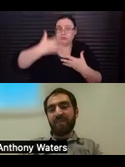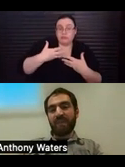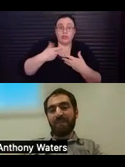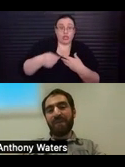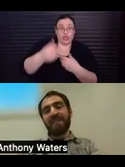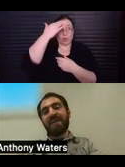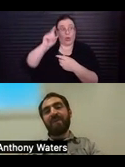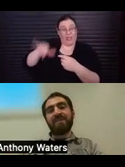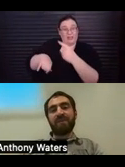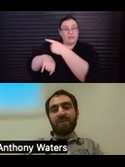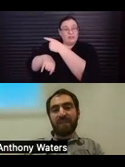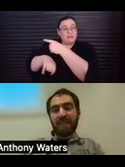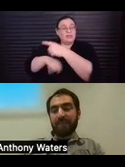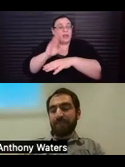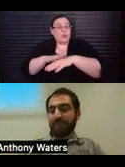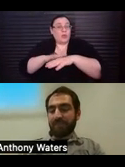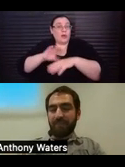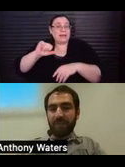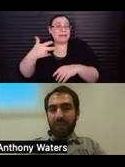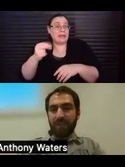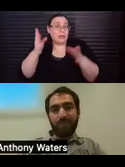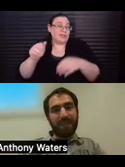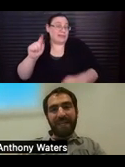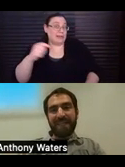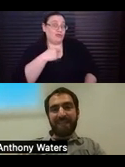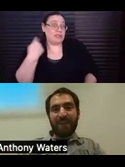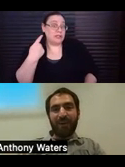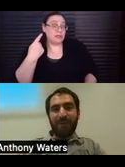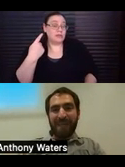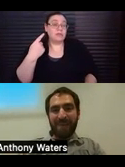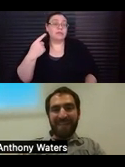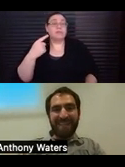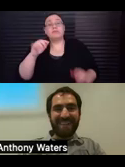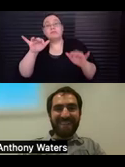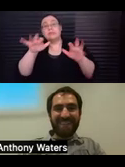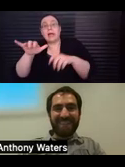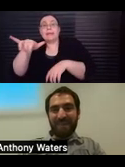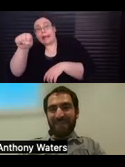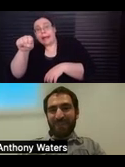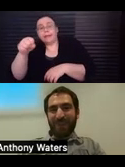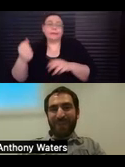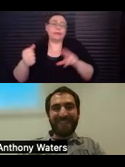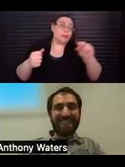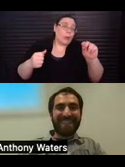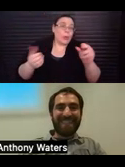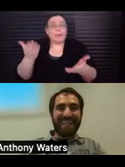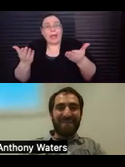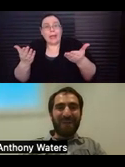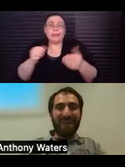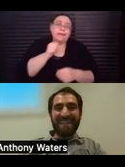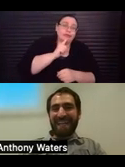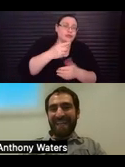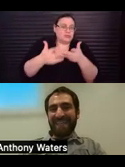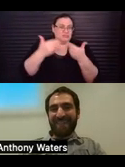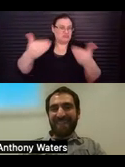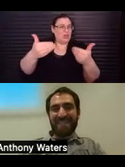signs when somebody is at risk for suicide. You can put a yes, a no, a maybe. I'm not sure. But go